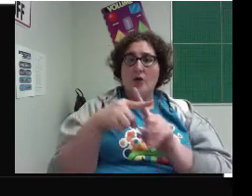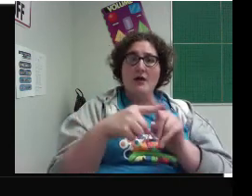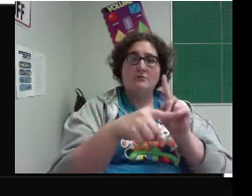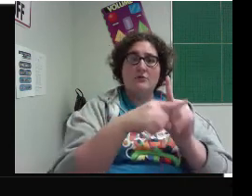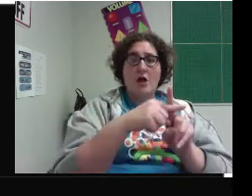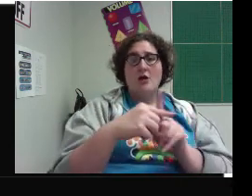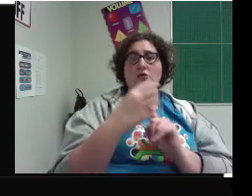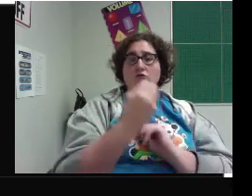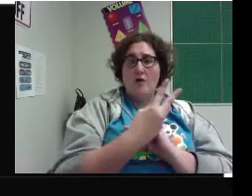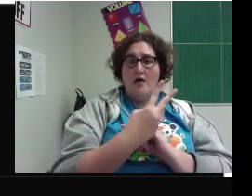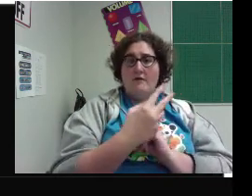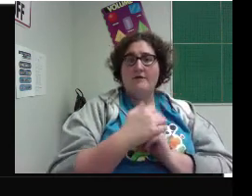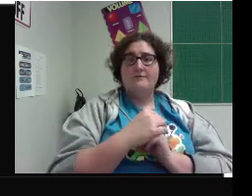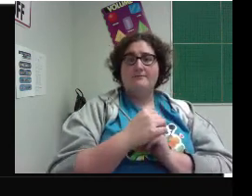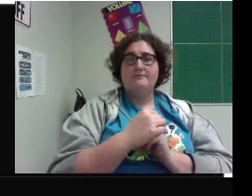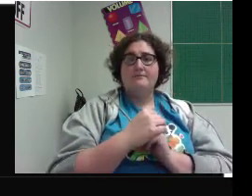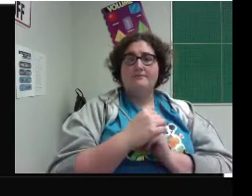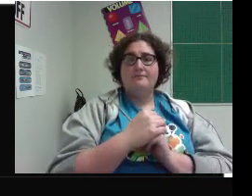both sides,